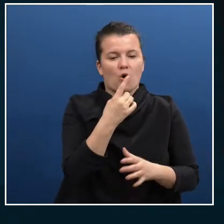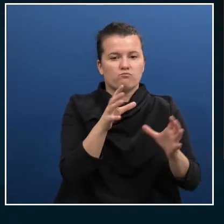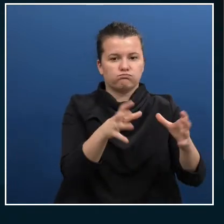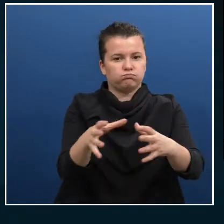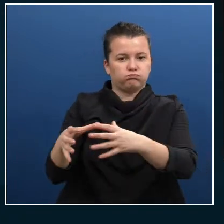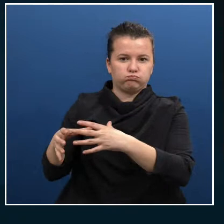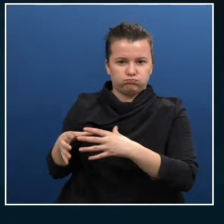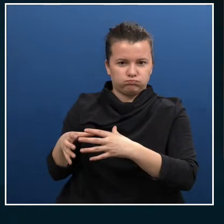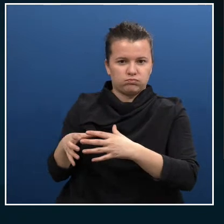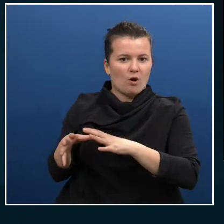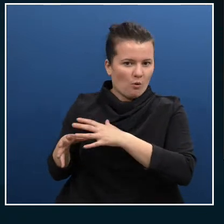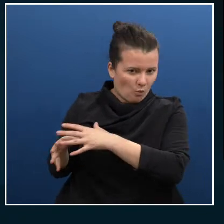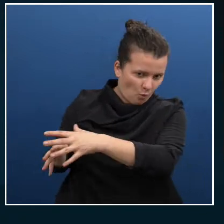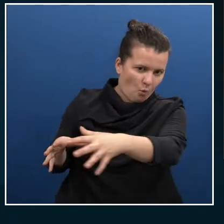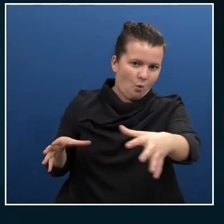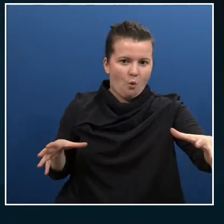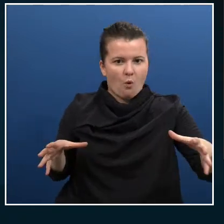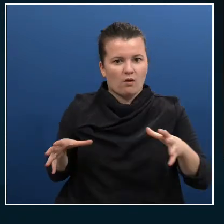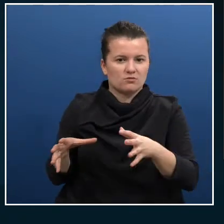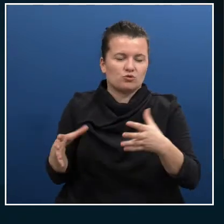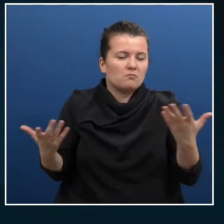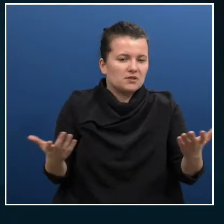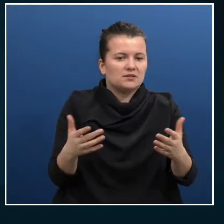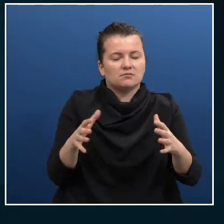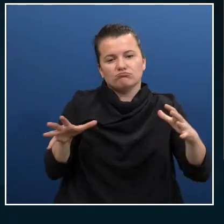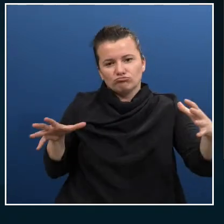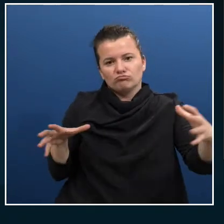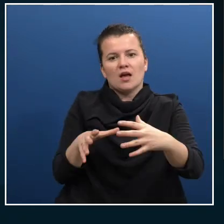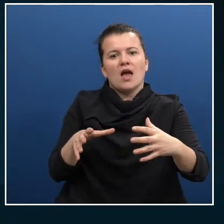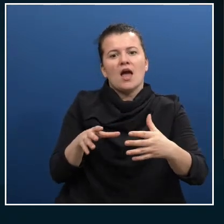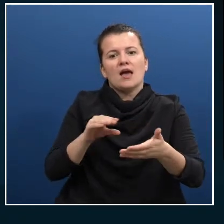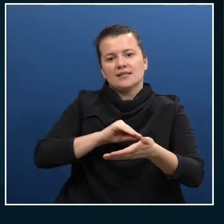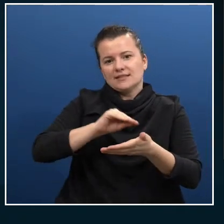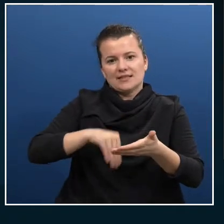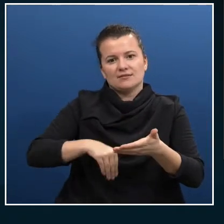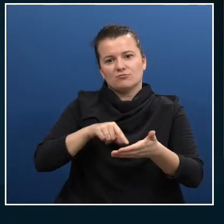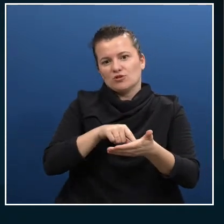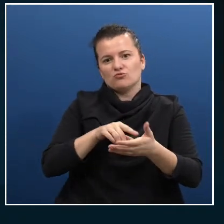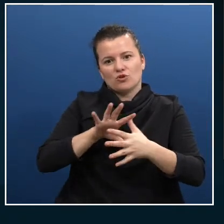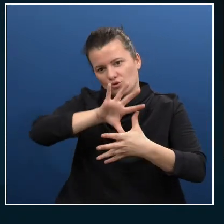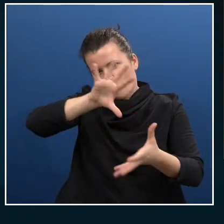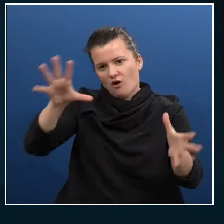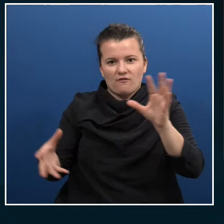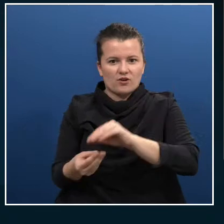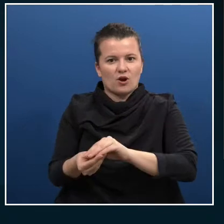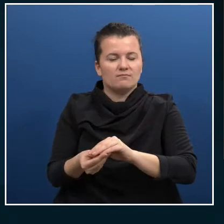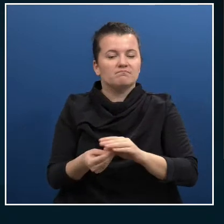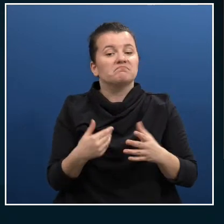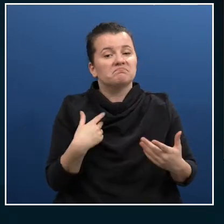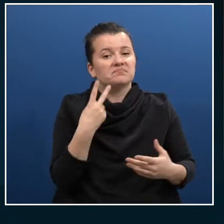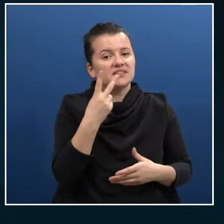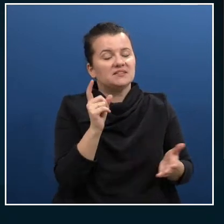the overall Azure subscription. And let's run it. And let's see what happens.